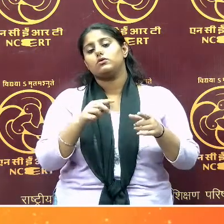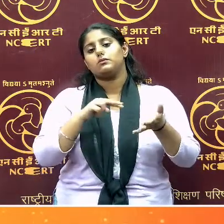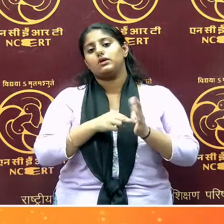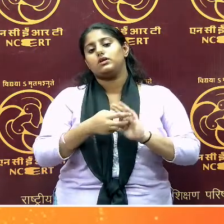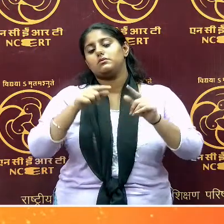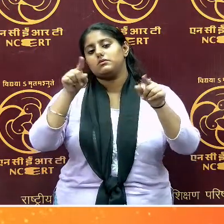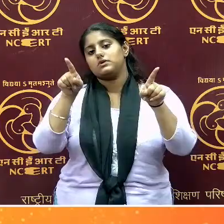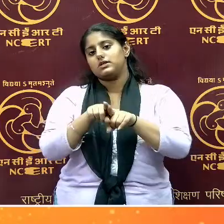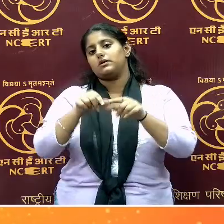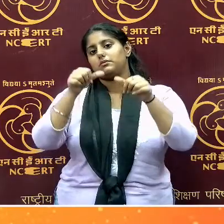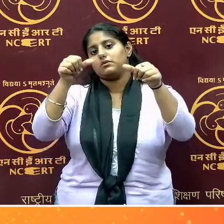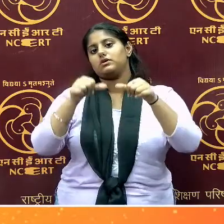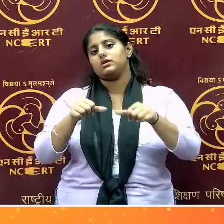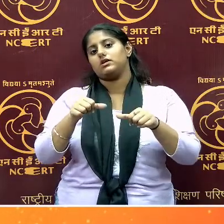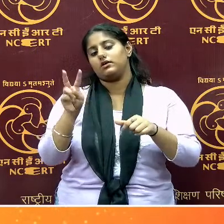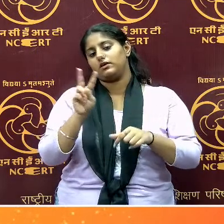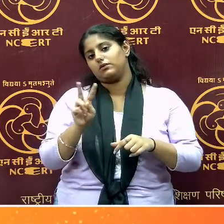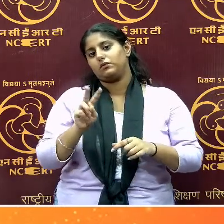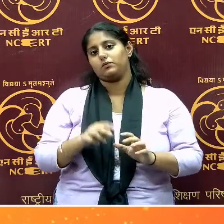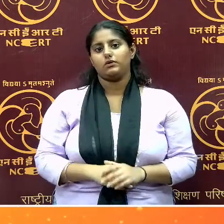are same for both.